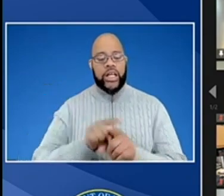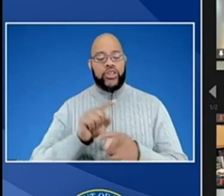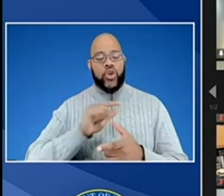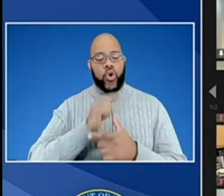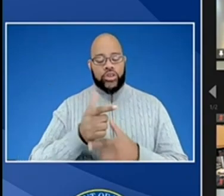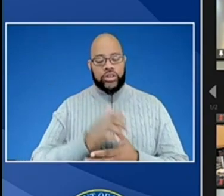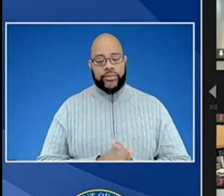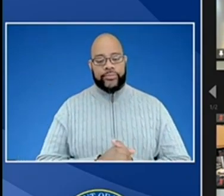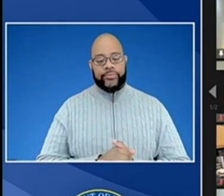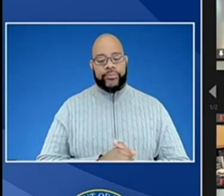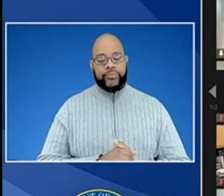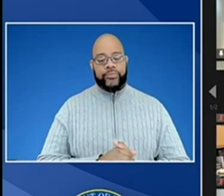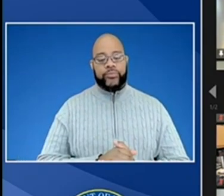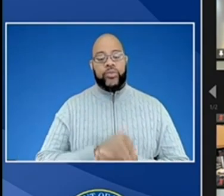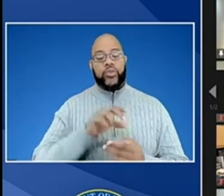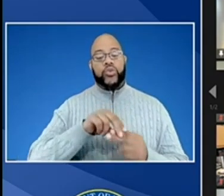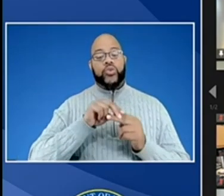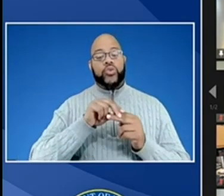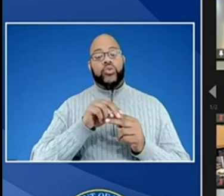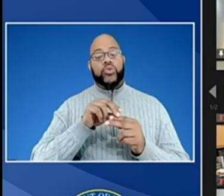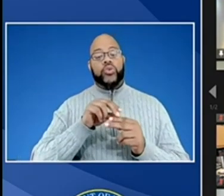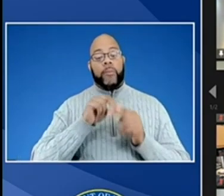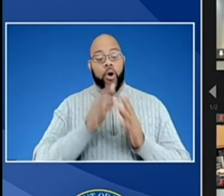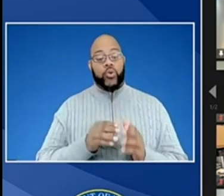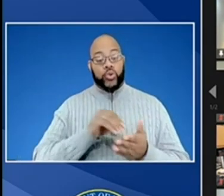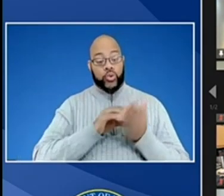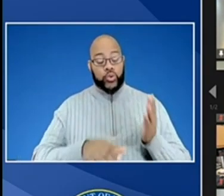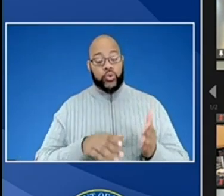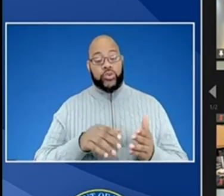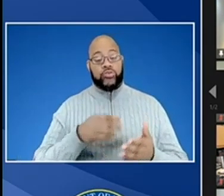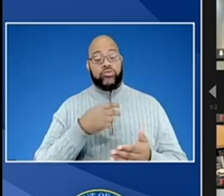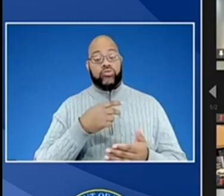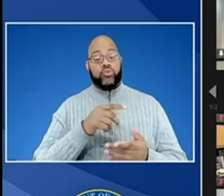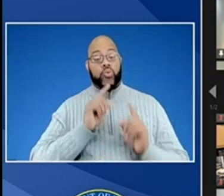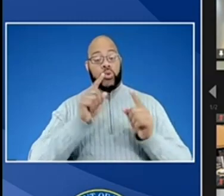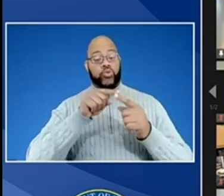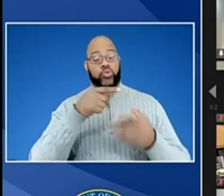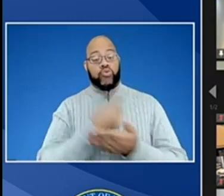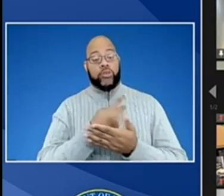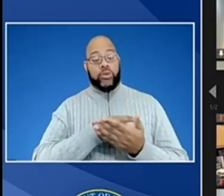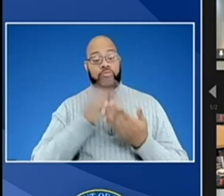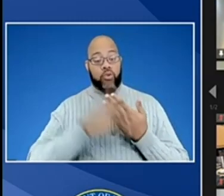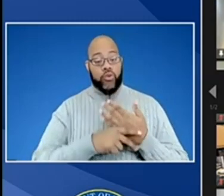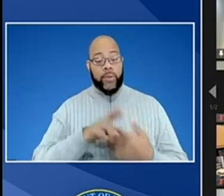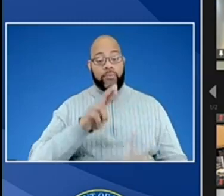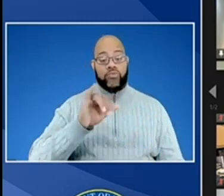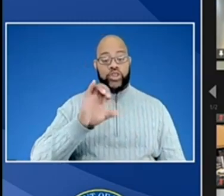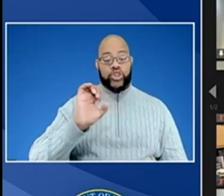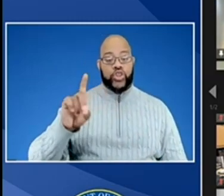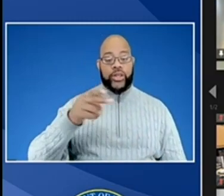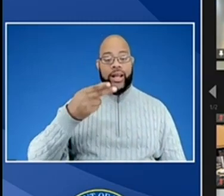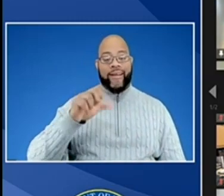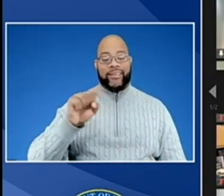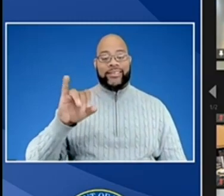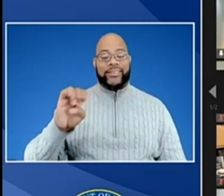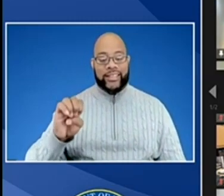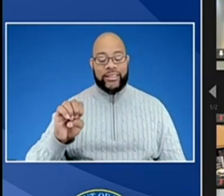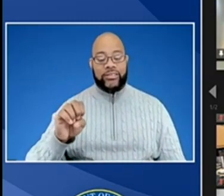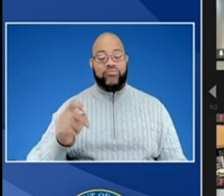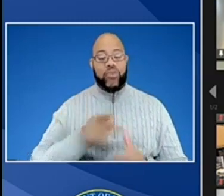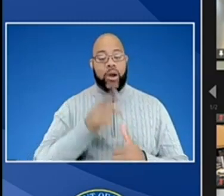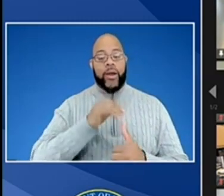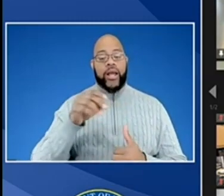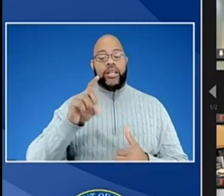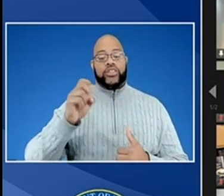borrowers who attended graduate programs, Richard Hasse as primary. Present. And Dr. Jalil